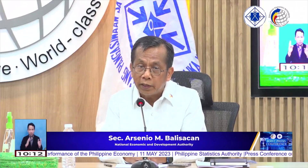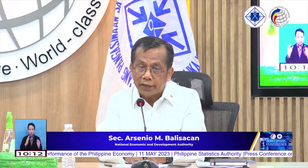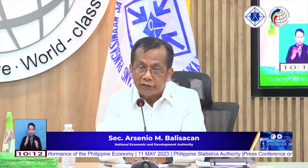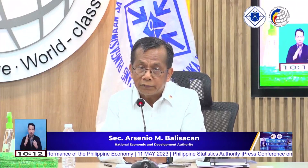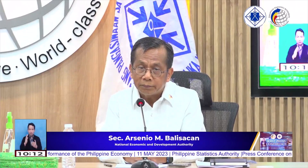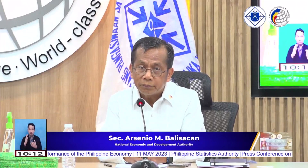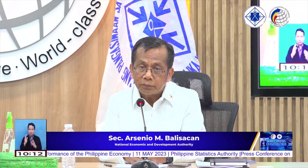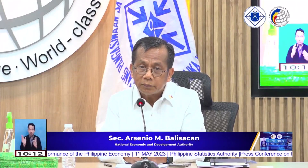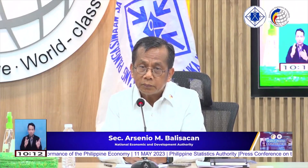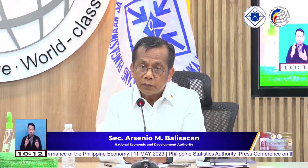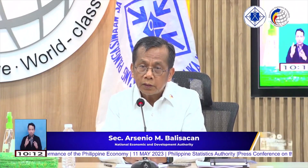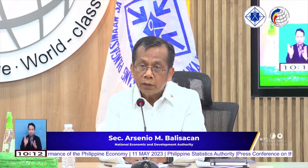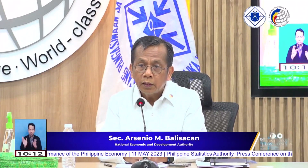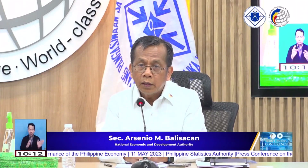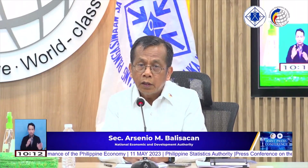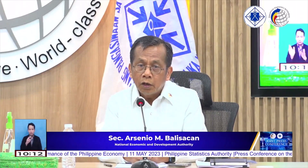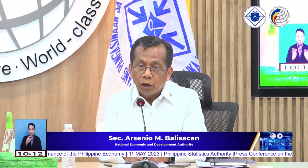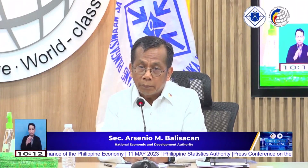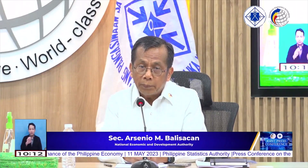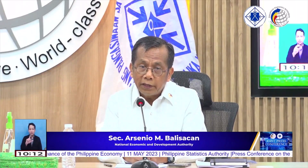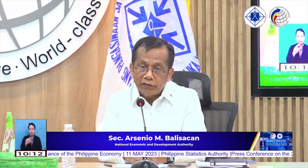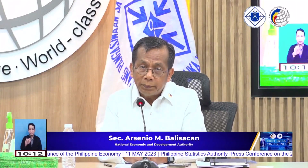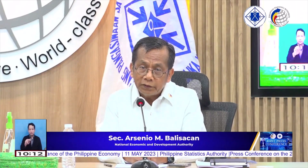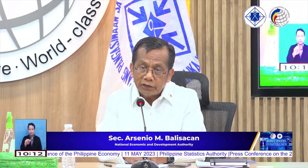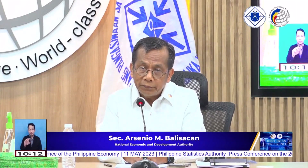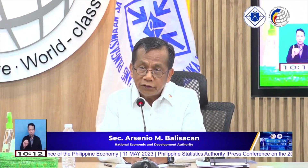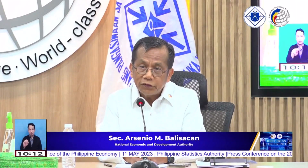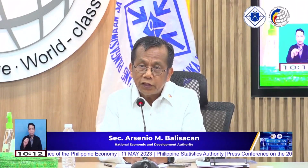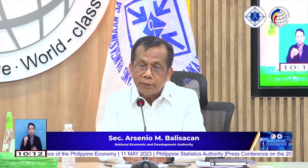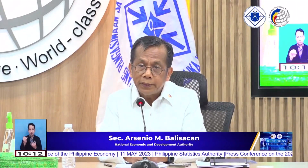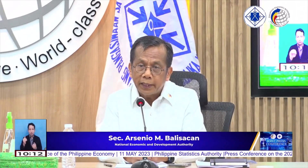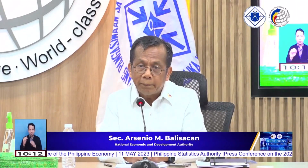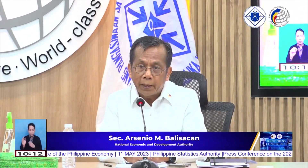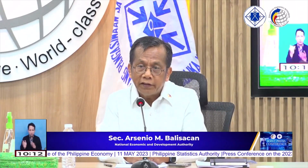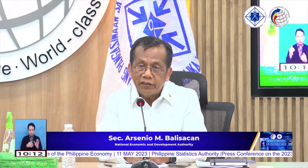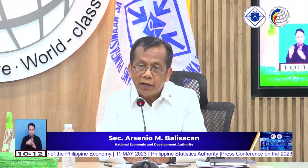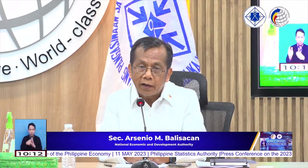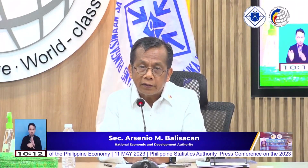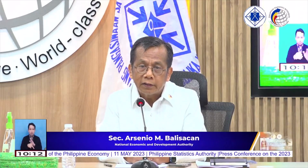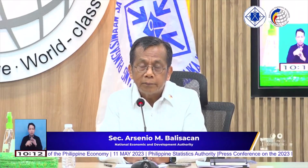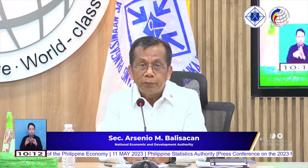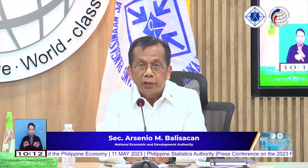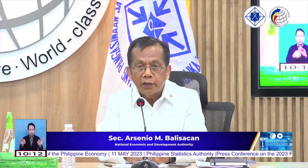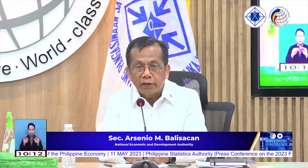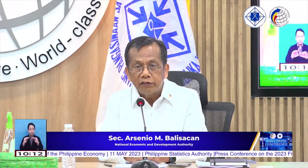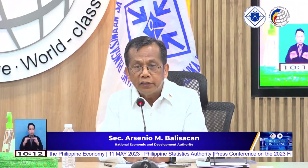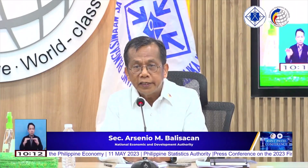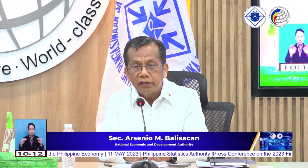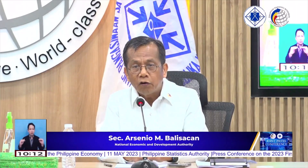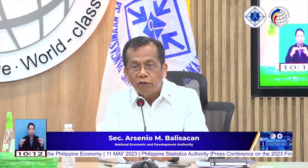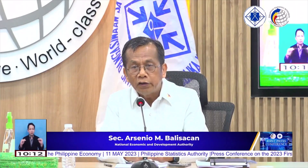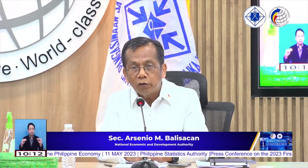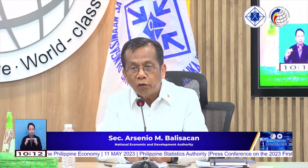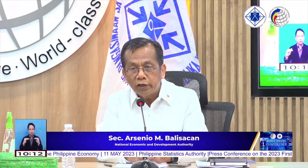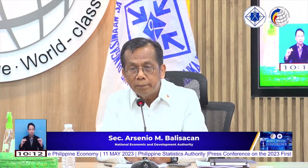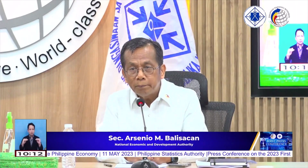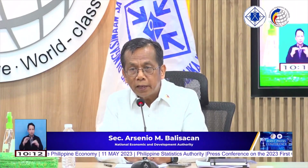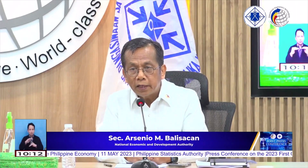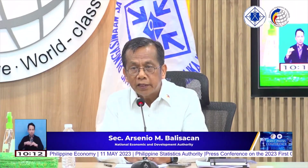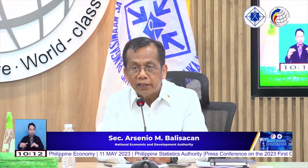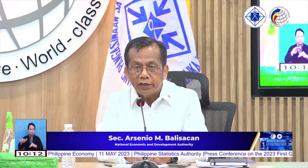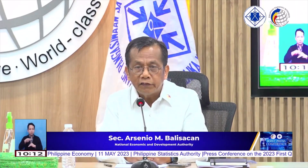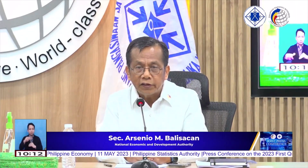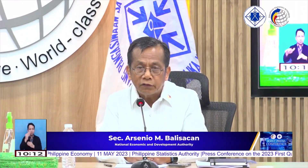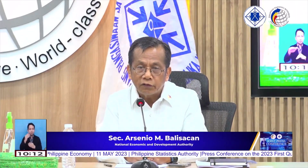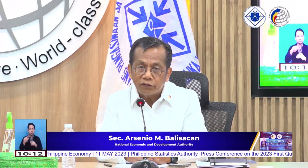supplies. Our policy prescriptions shall be a balancing act, considering the overall impact on